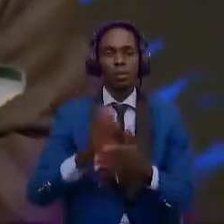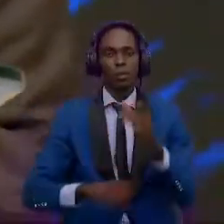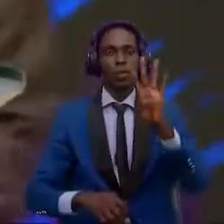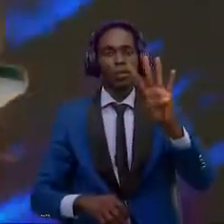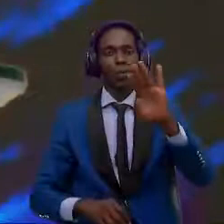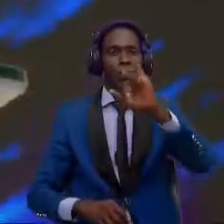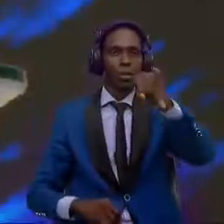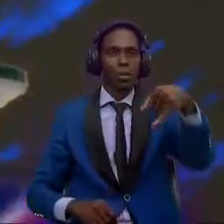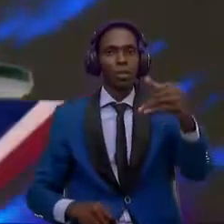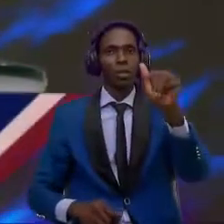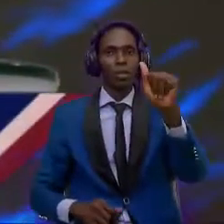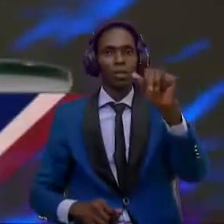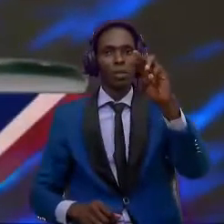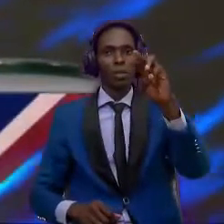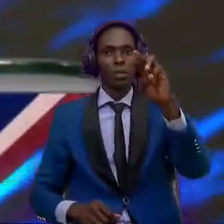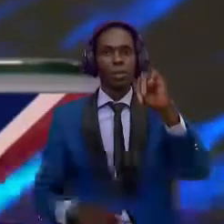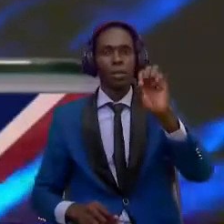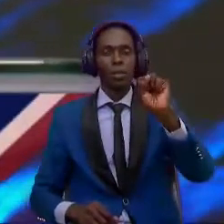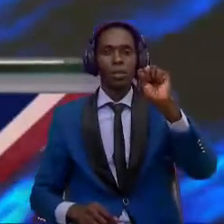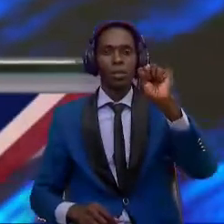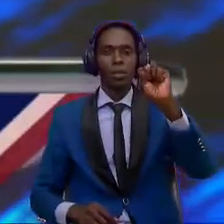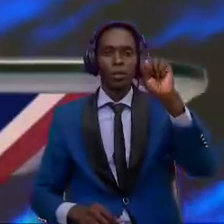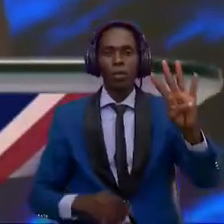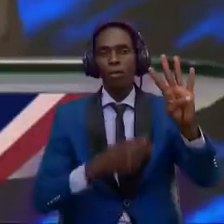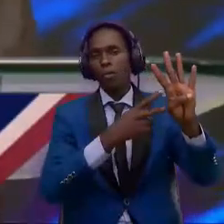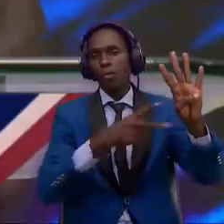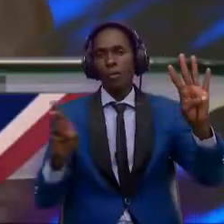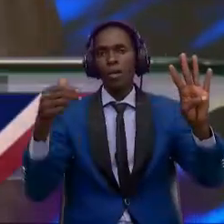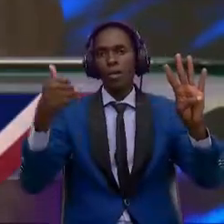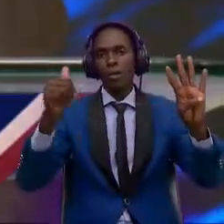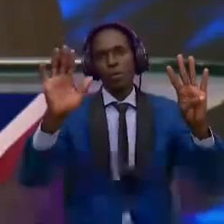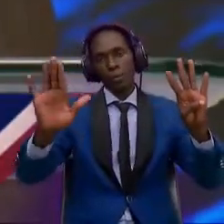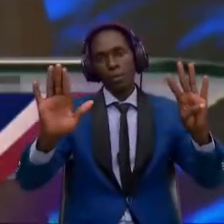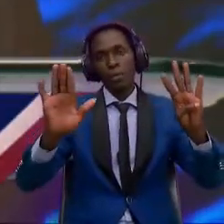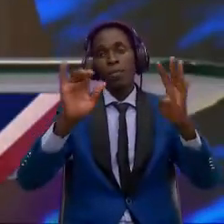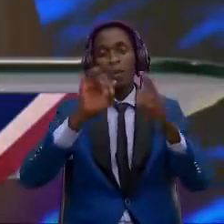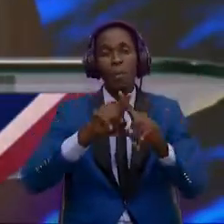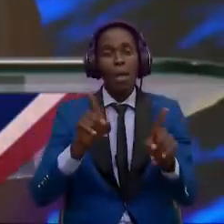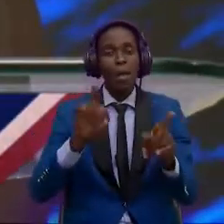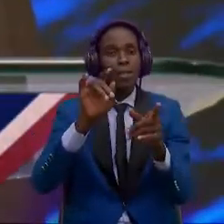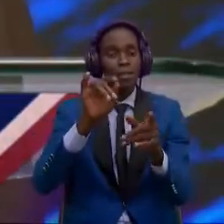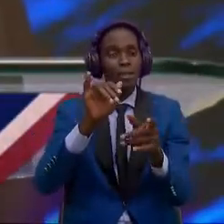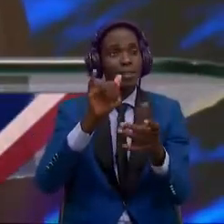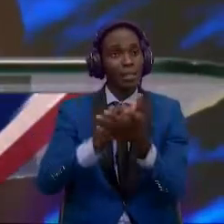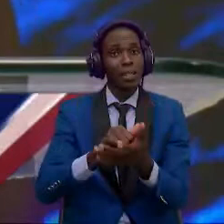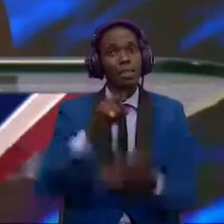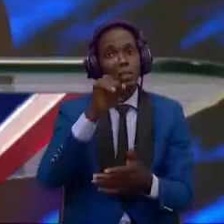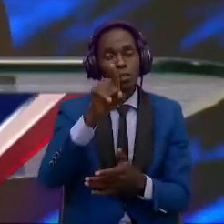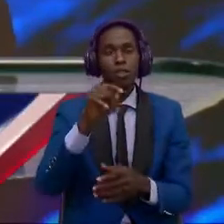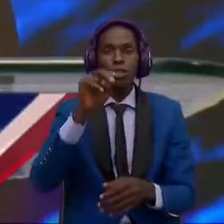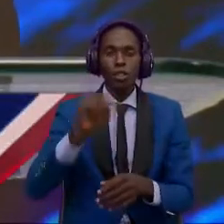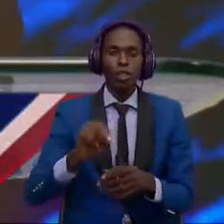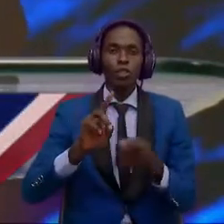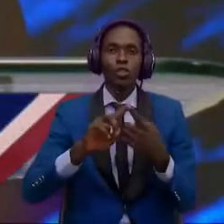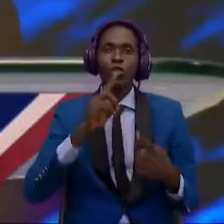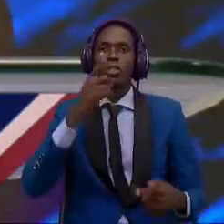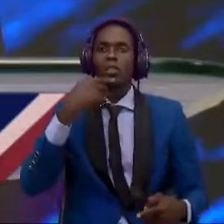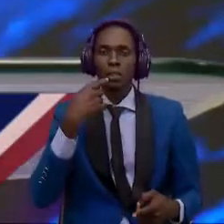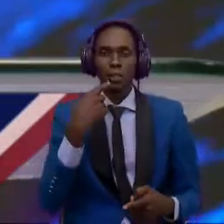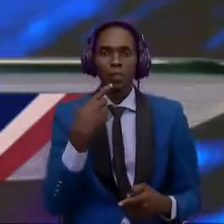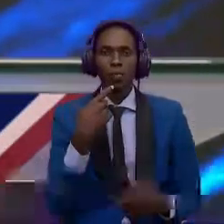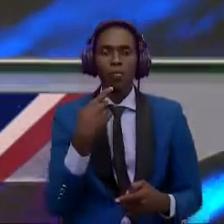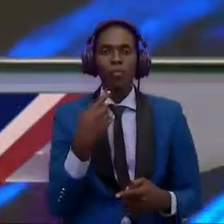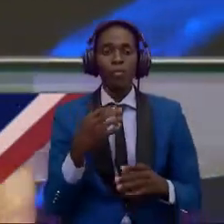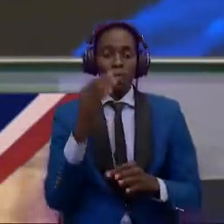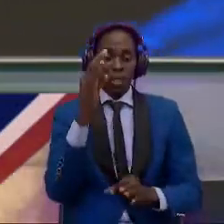15. James chapter 4, verse 15. But that ye ought to say, if the